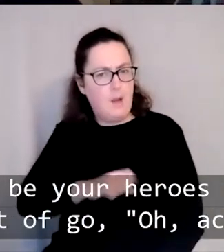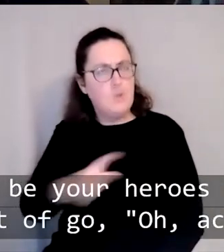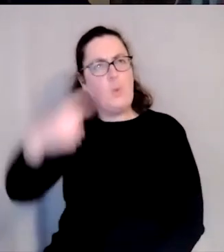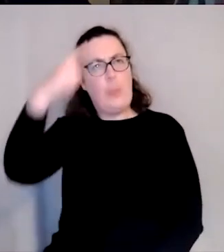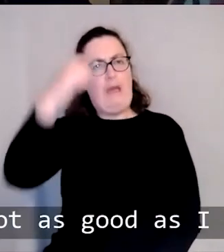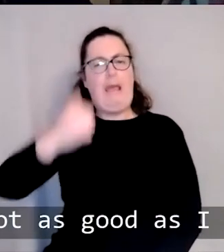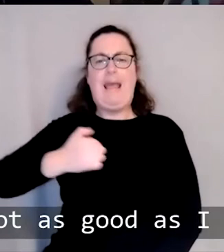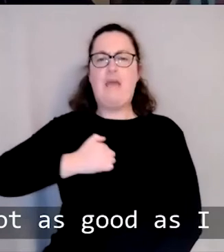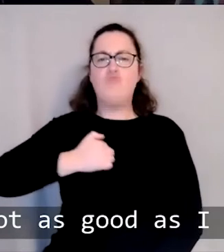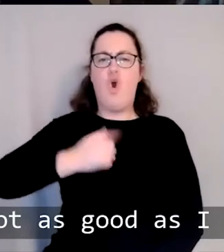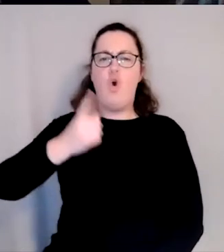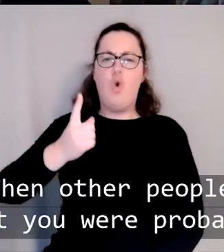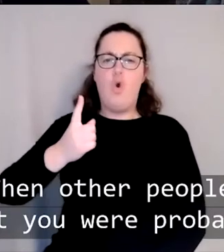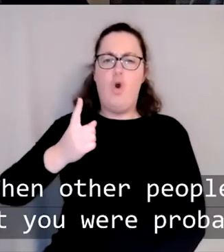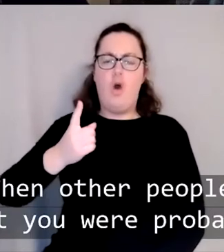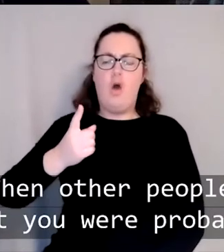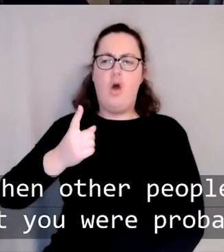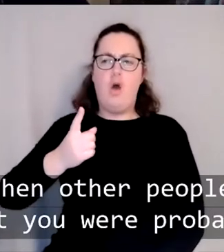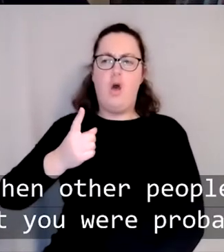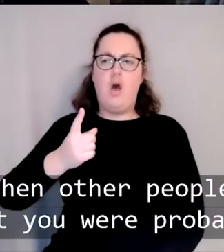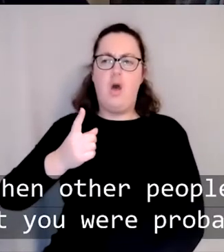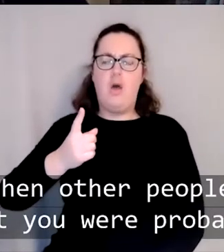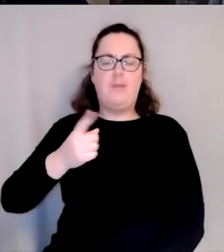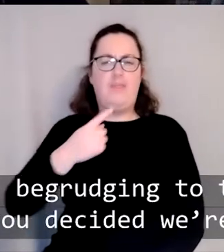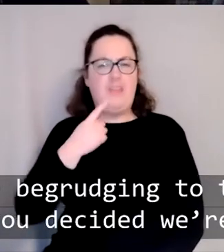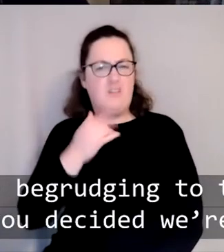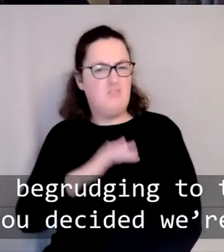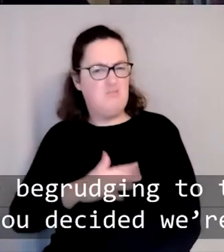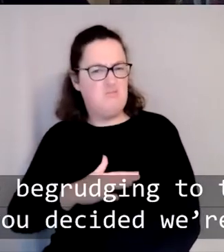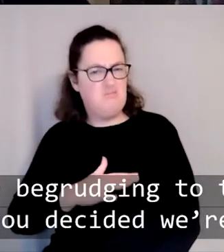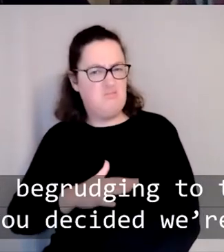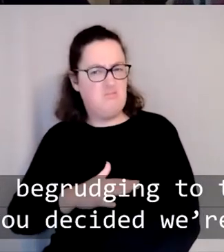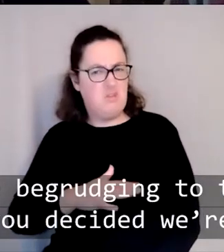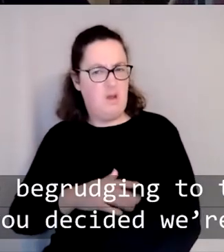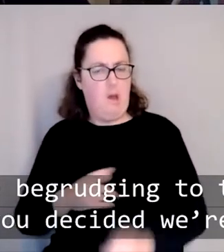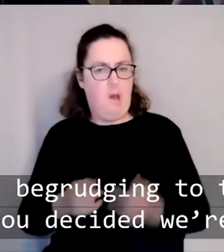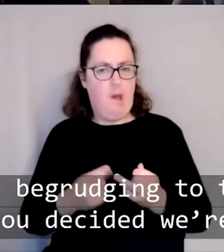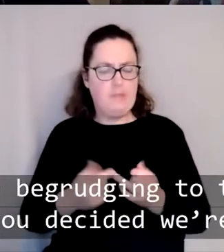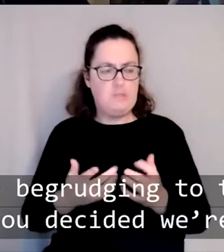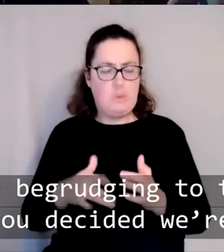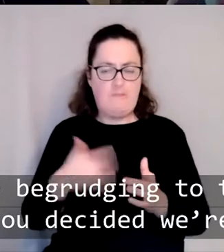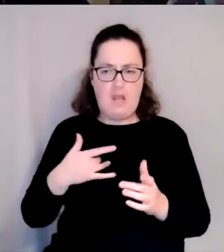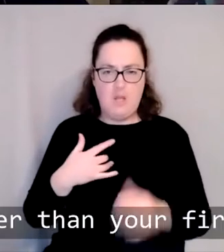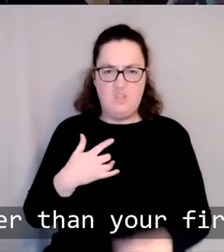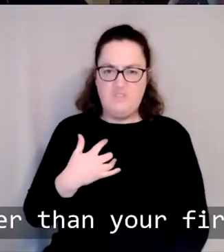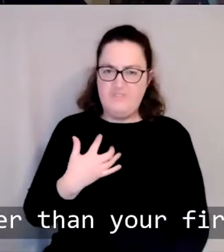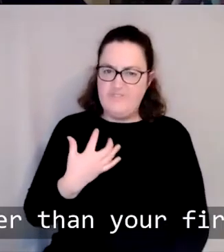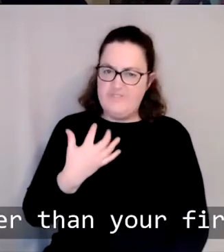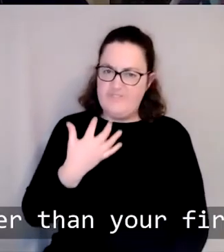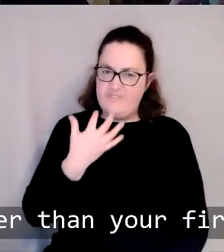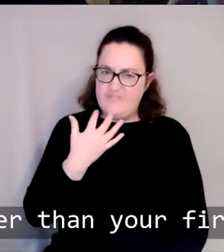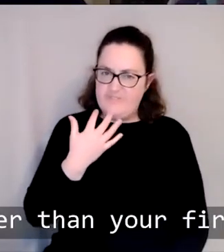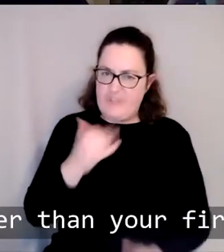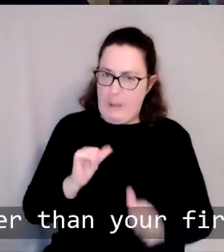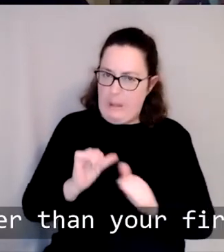of go, "Oh, actually, they're not as good as I thought." And then other people that you were probably more begrudging to, that you decided were a bit better